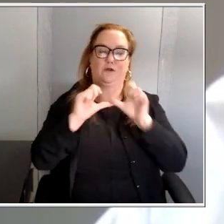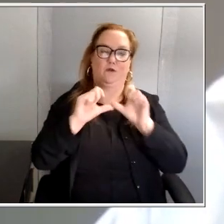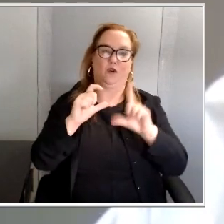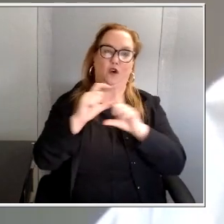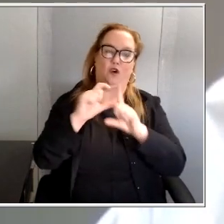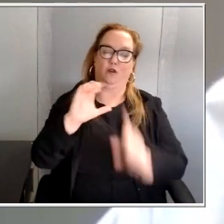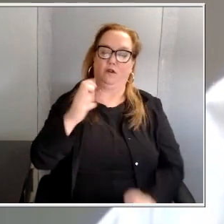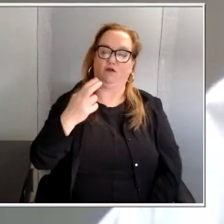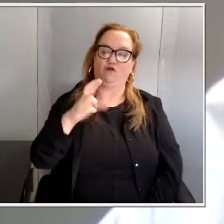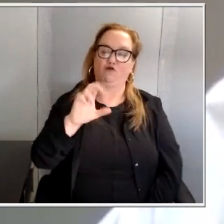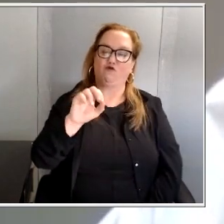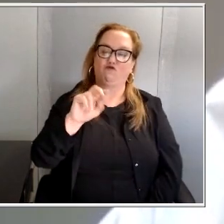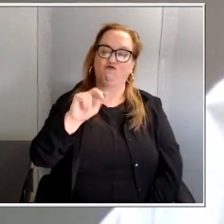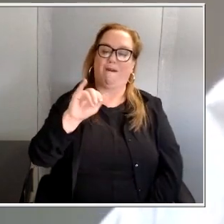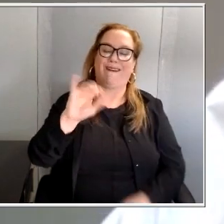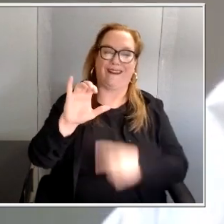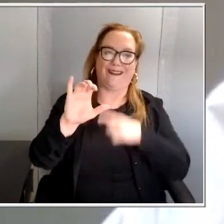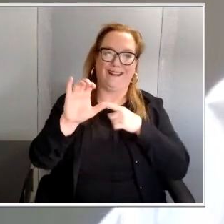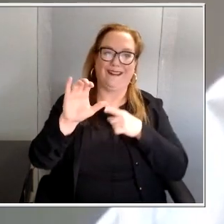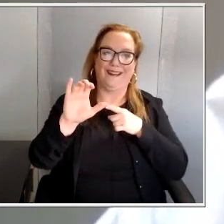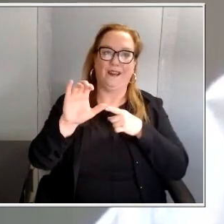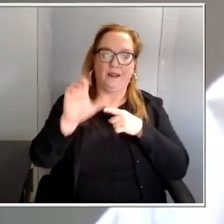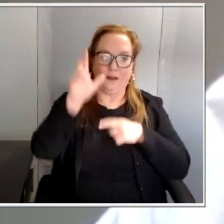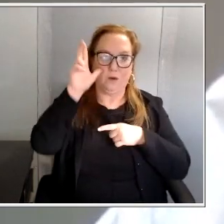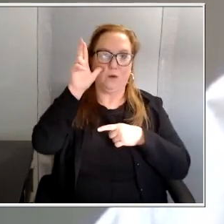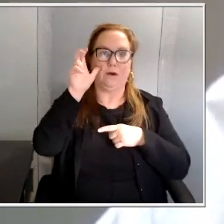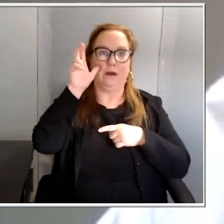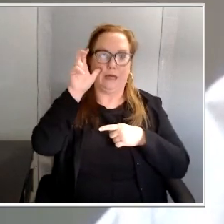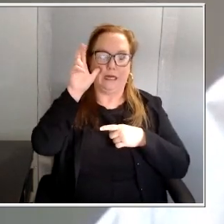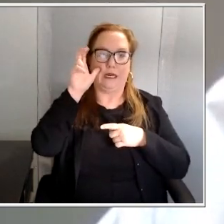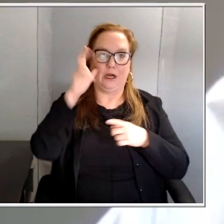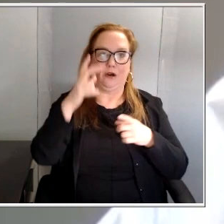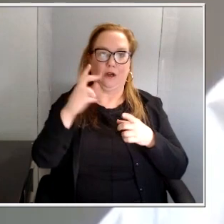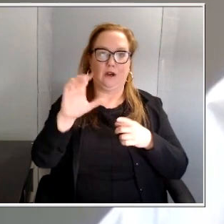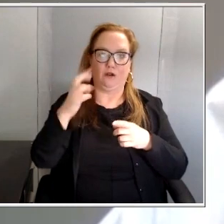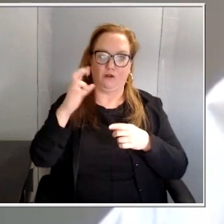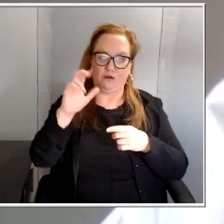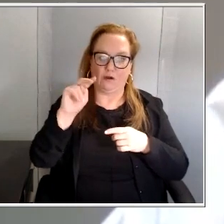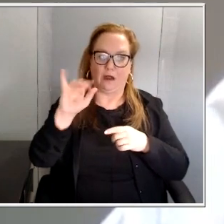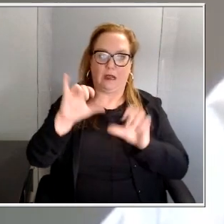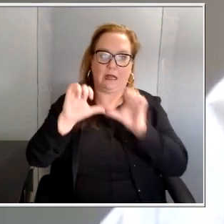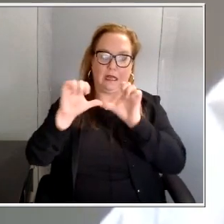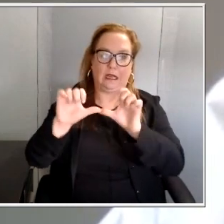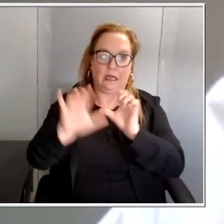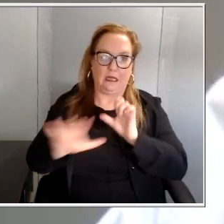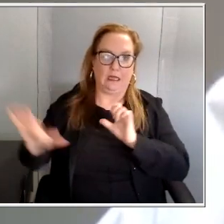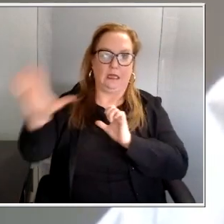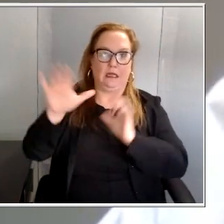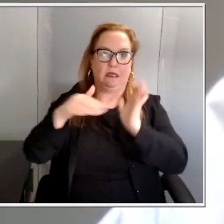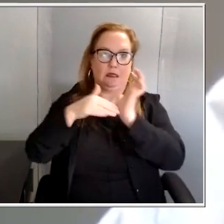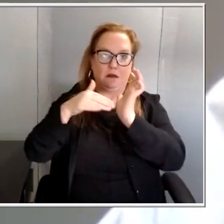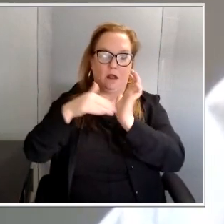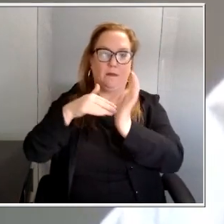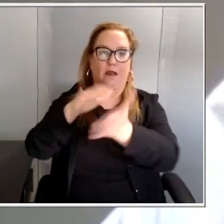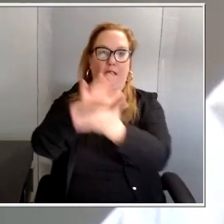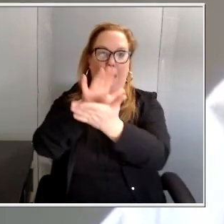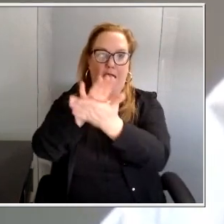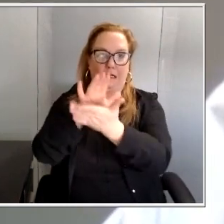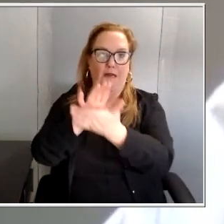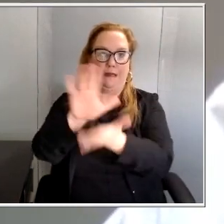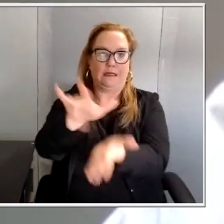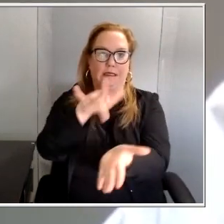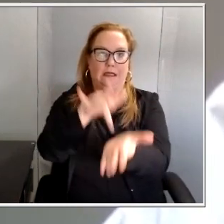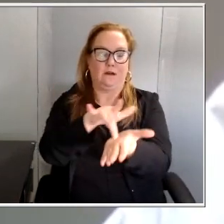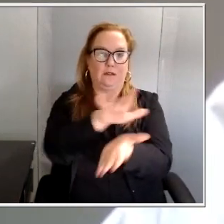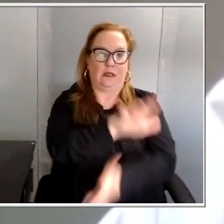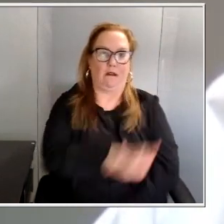which I think we're hearing both from our colleagues there at academic centers and also